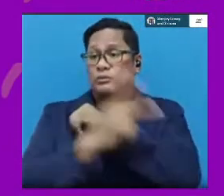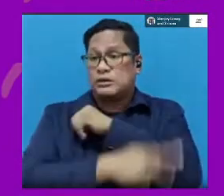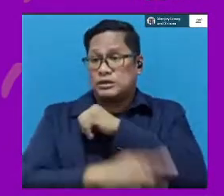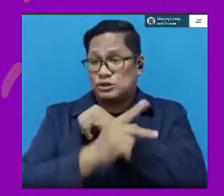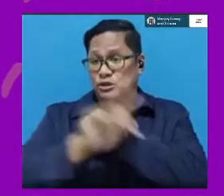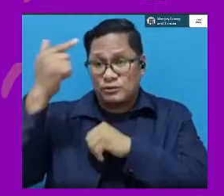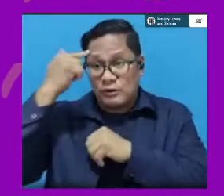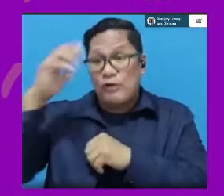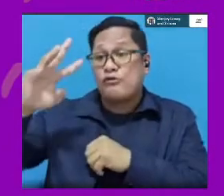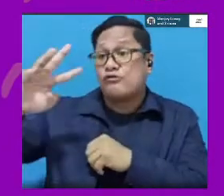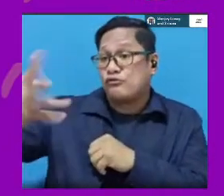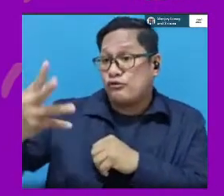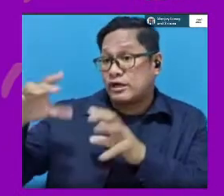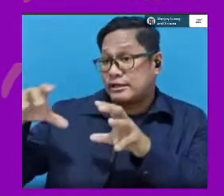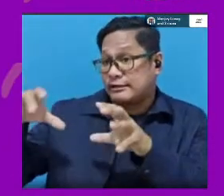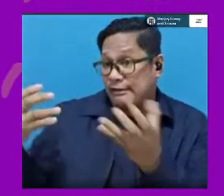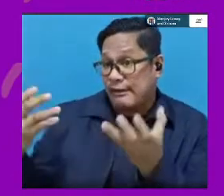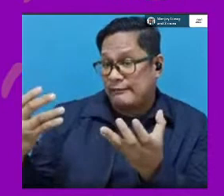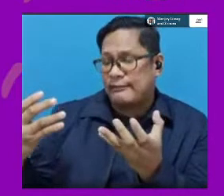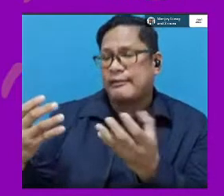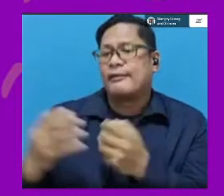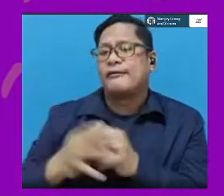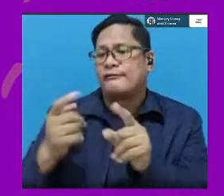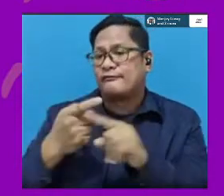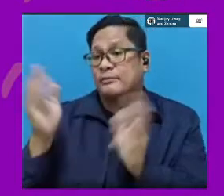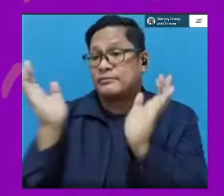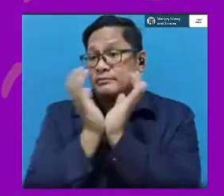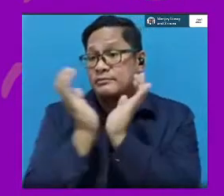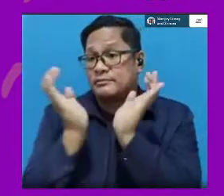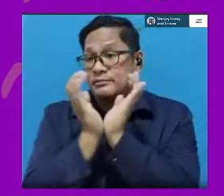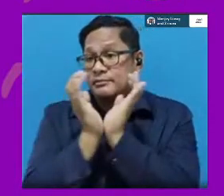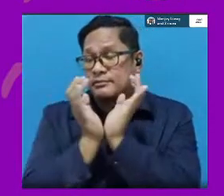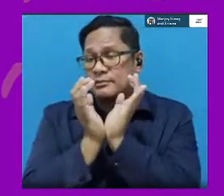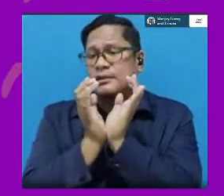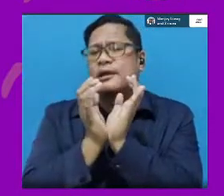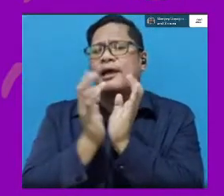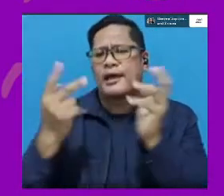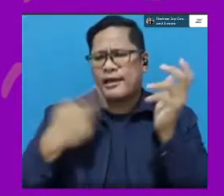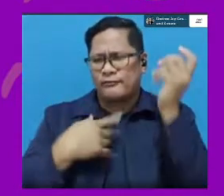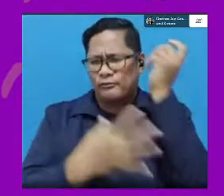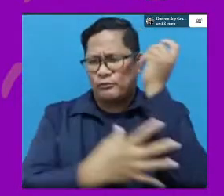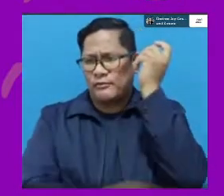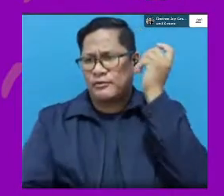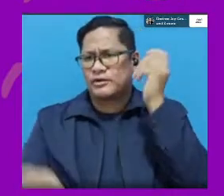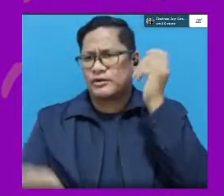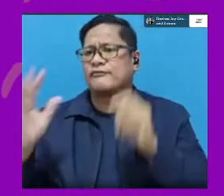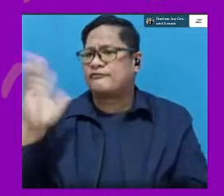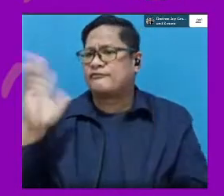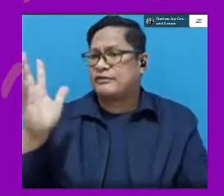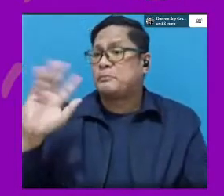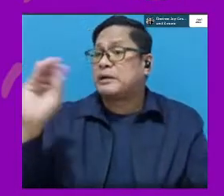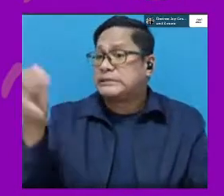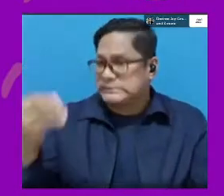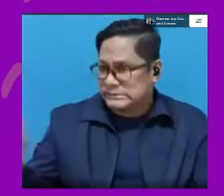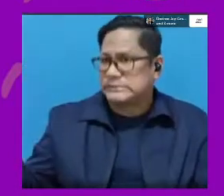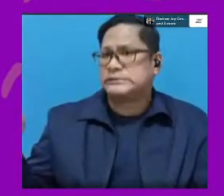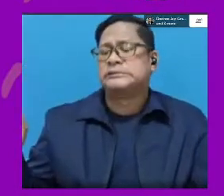municipalities. We have, according to the DSWD, we have a poverty incidence of 50%, which